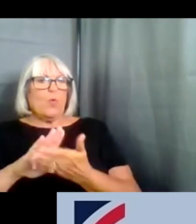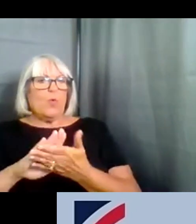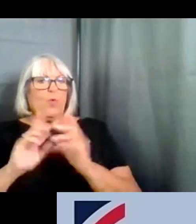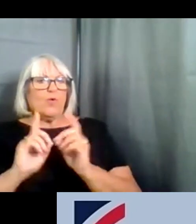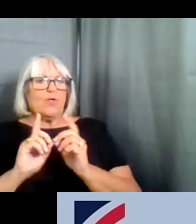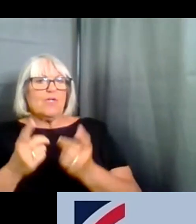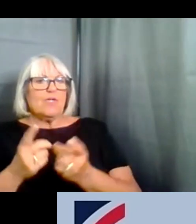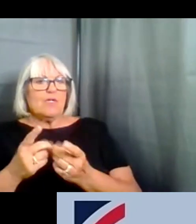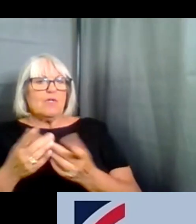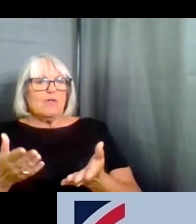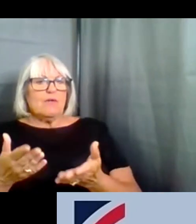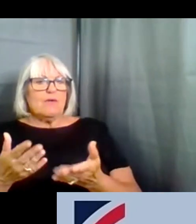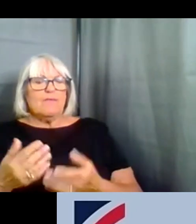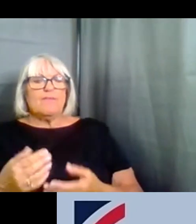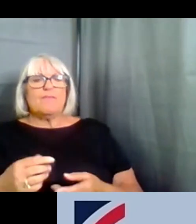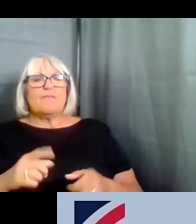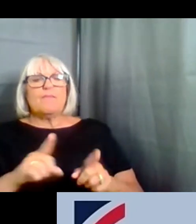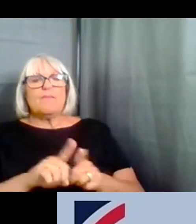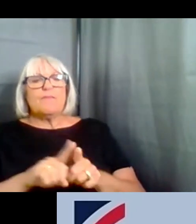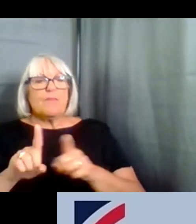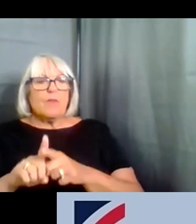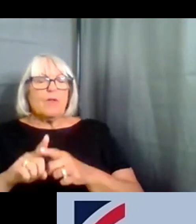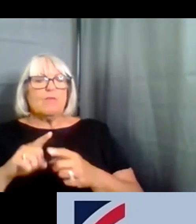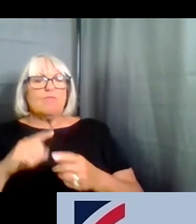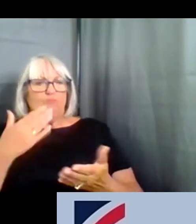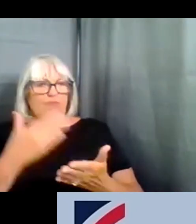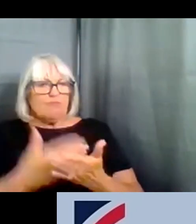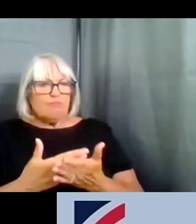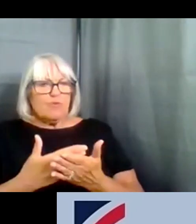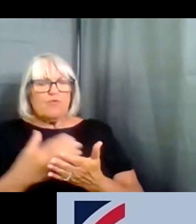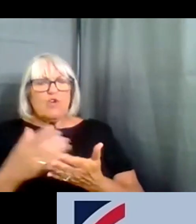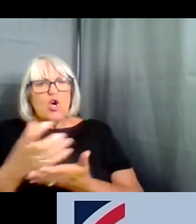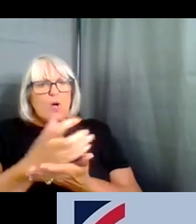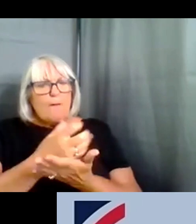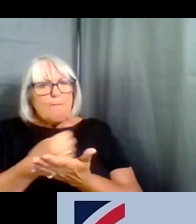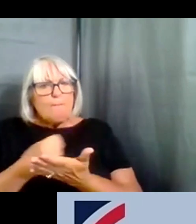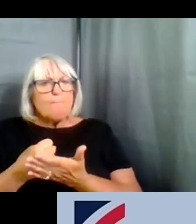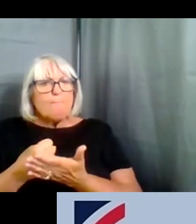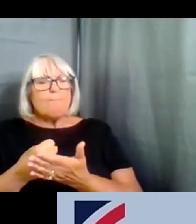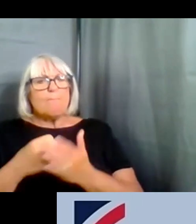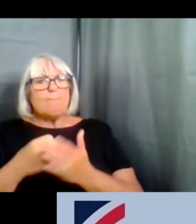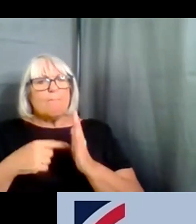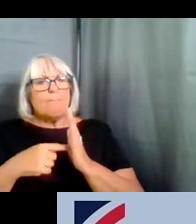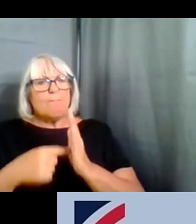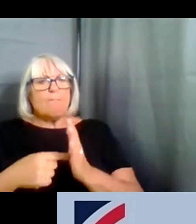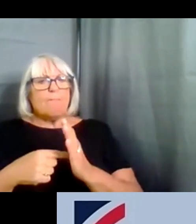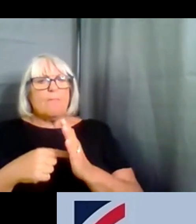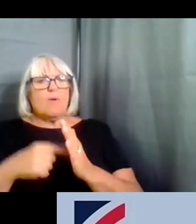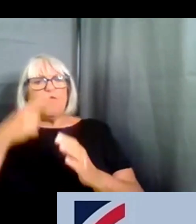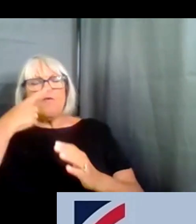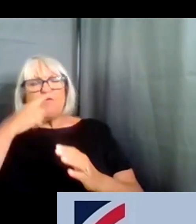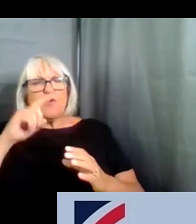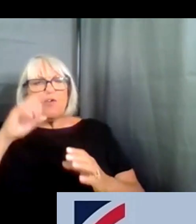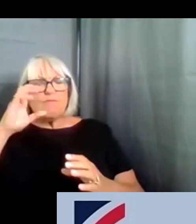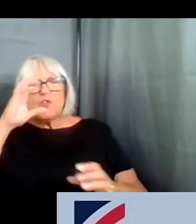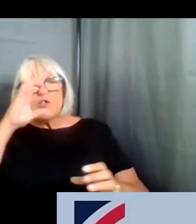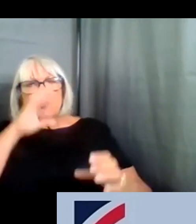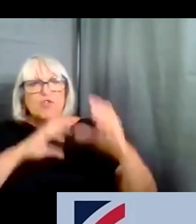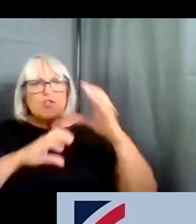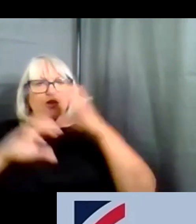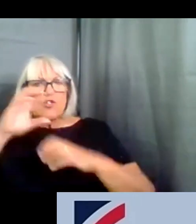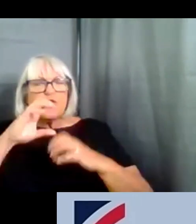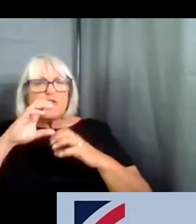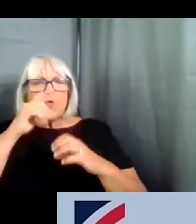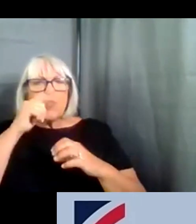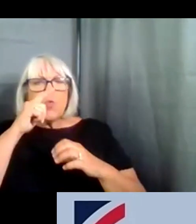the proven earn and learn model, demonstrating real value for job seekers. And then just on the process side, I think what you saw that was